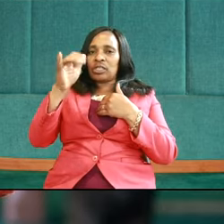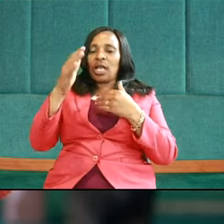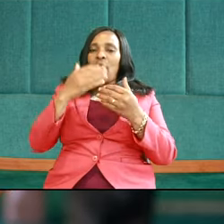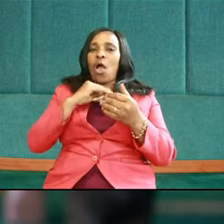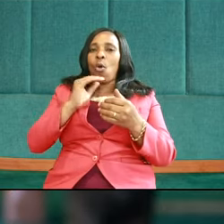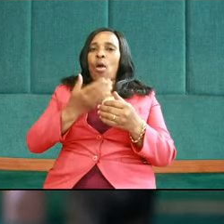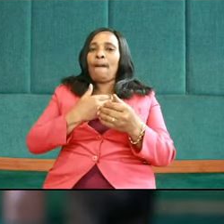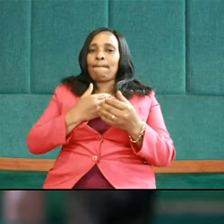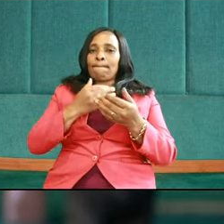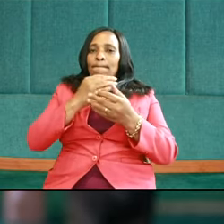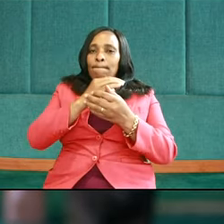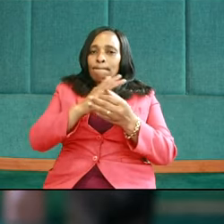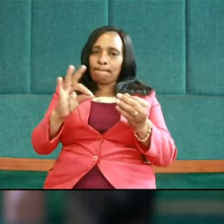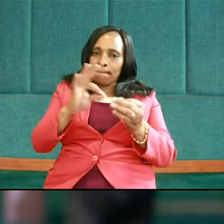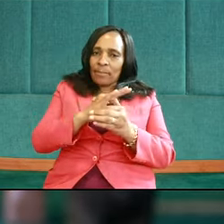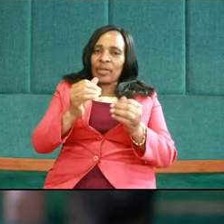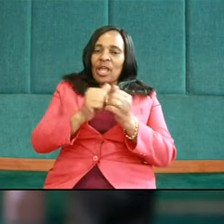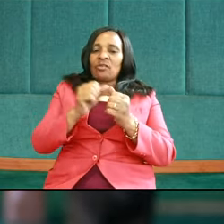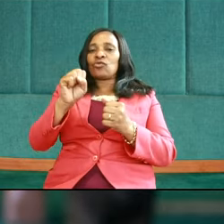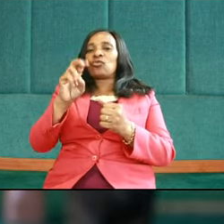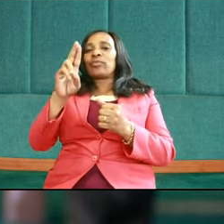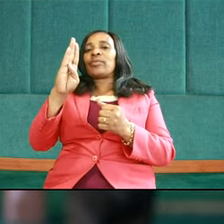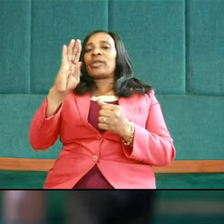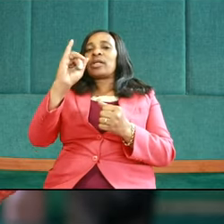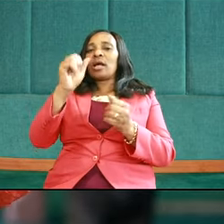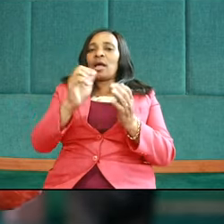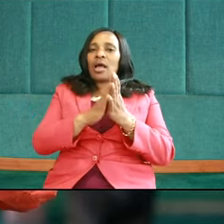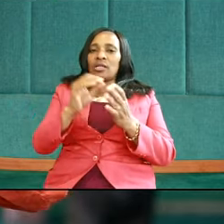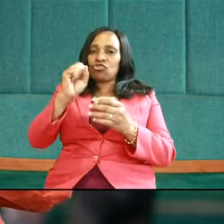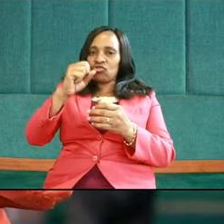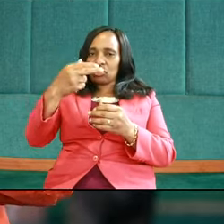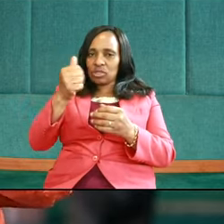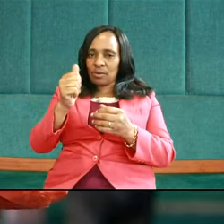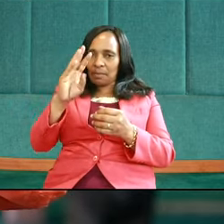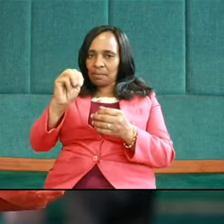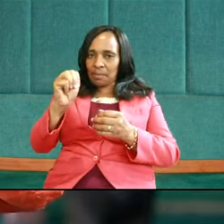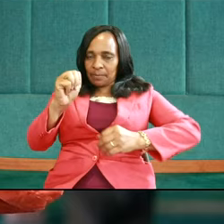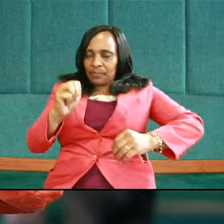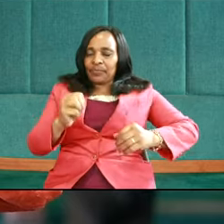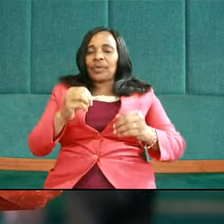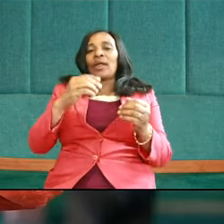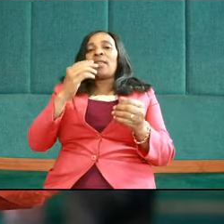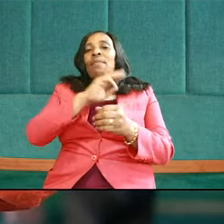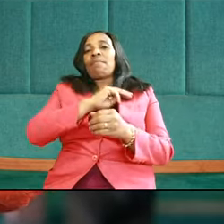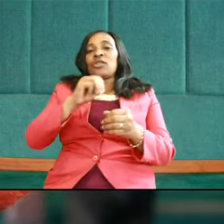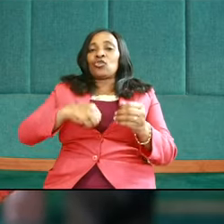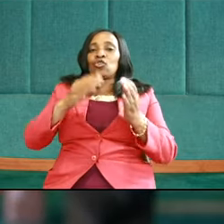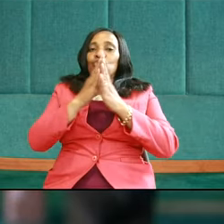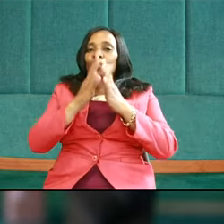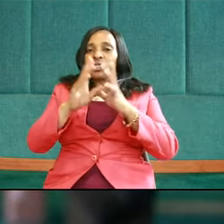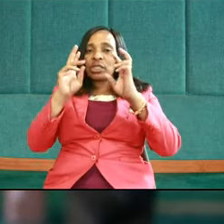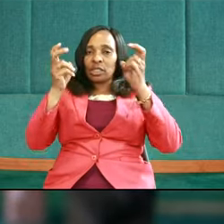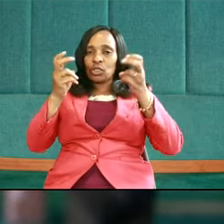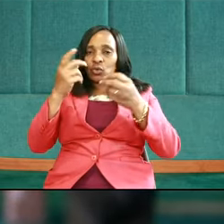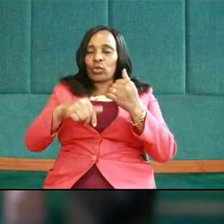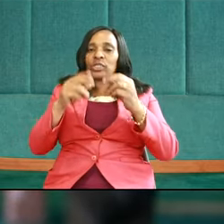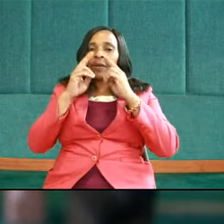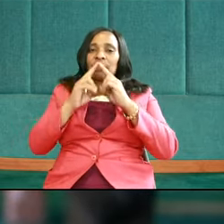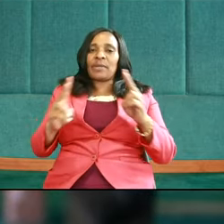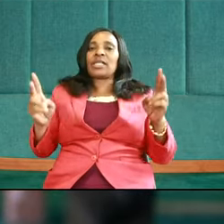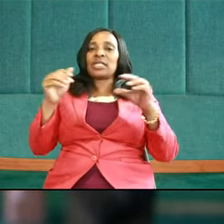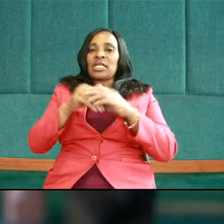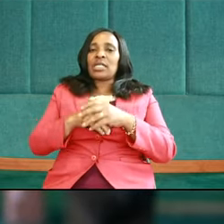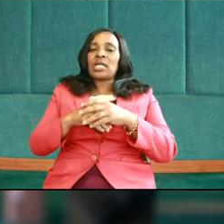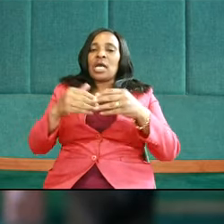have Subira and Shema. Now let me take you through the mission story. The title is Peace in a